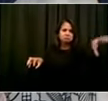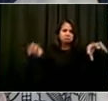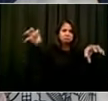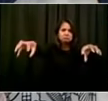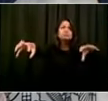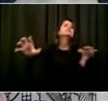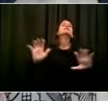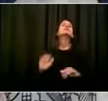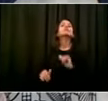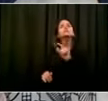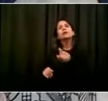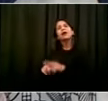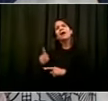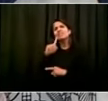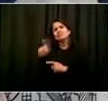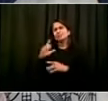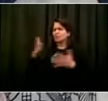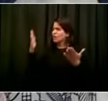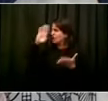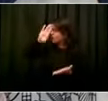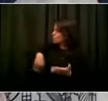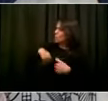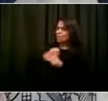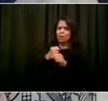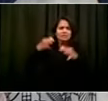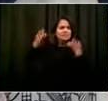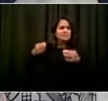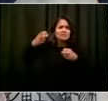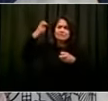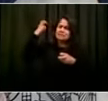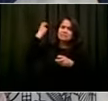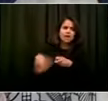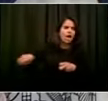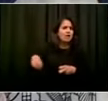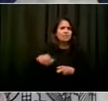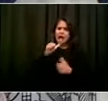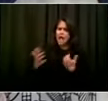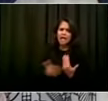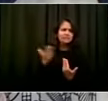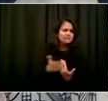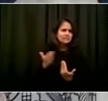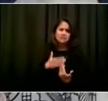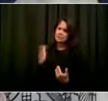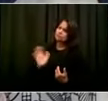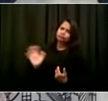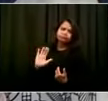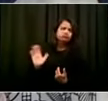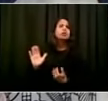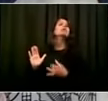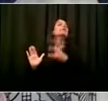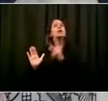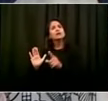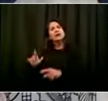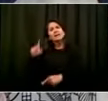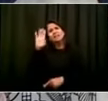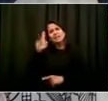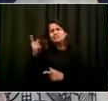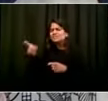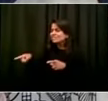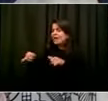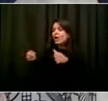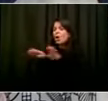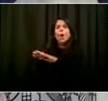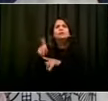2 to 4 weeks, not forever, thank God. And if the state wants to modify that in some way, obviously